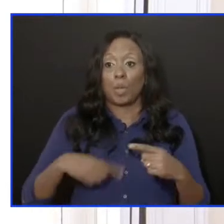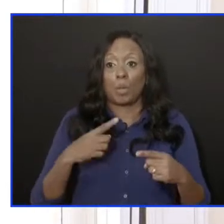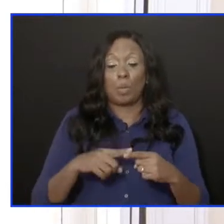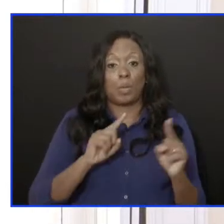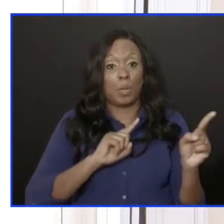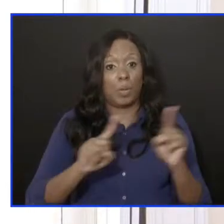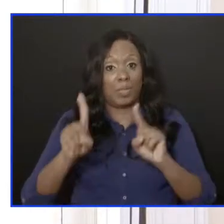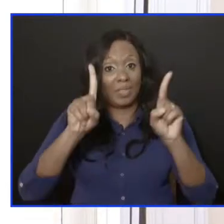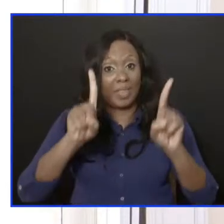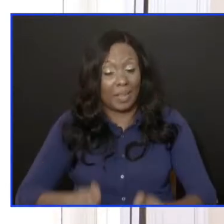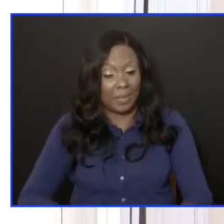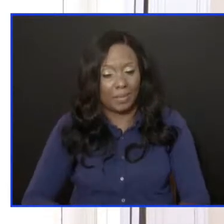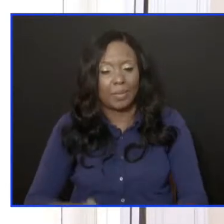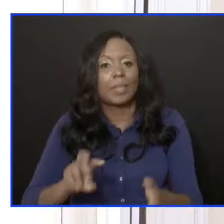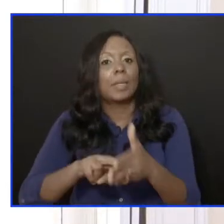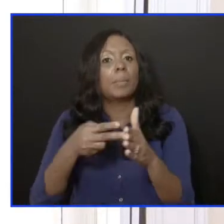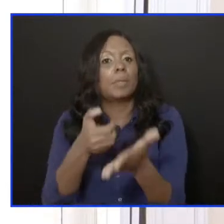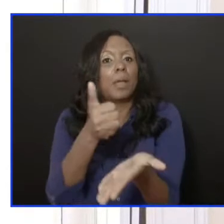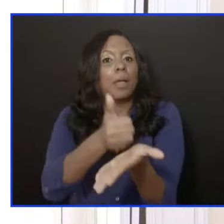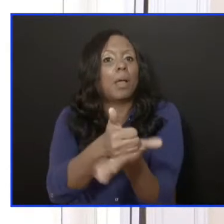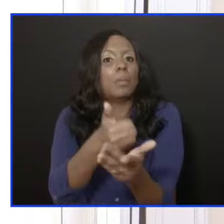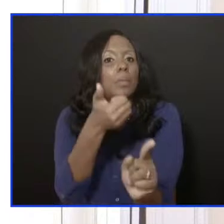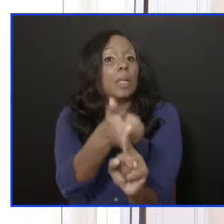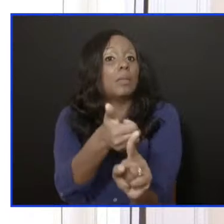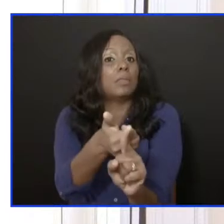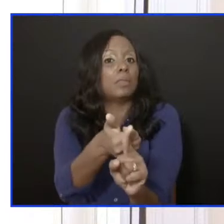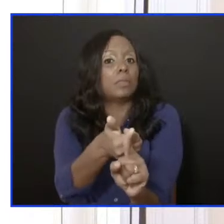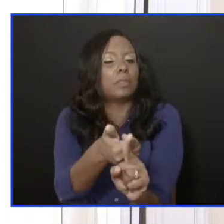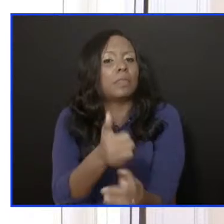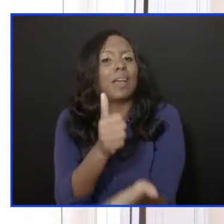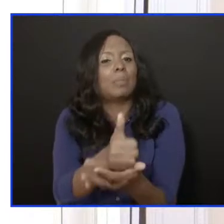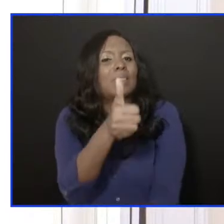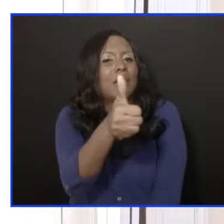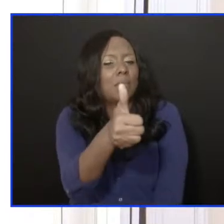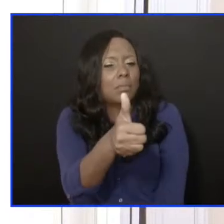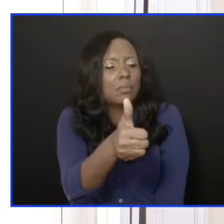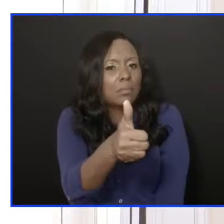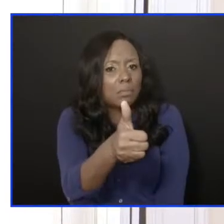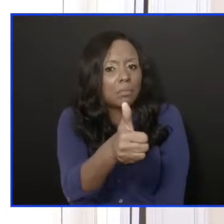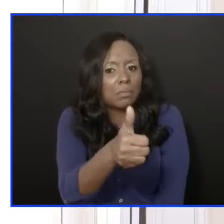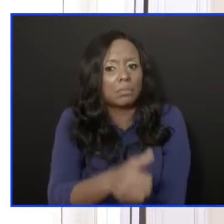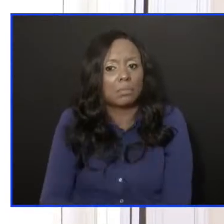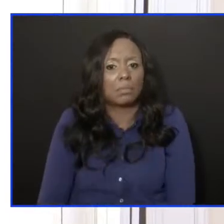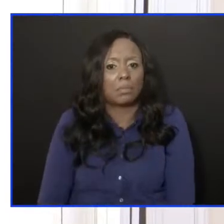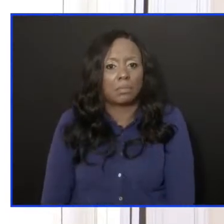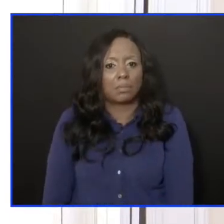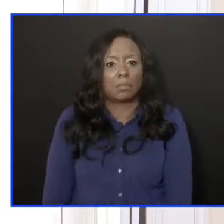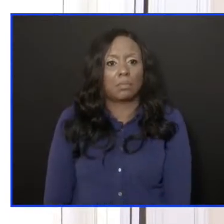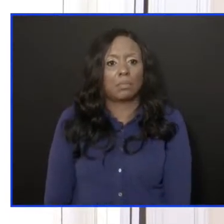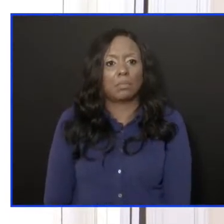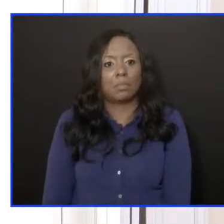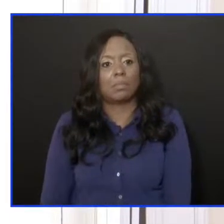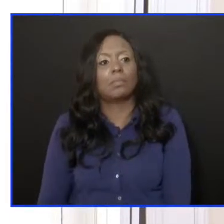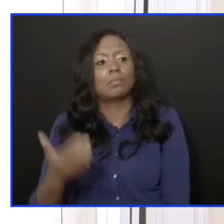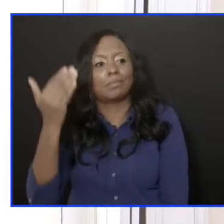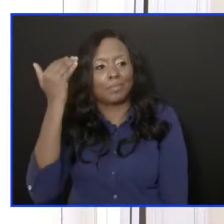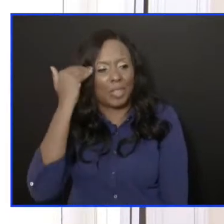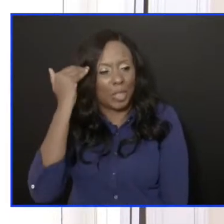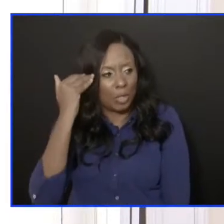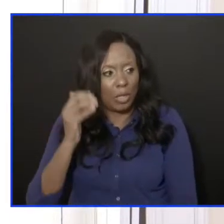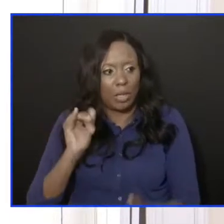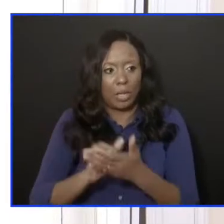who? Ourselves. And if we use that as a mantra, the old saying that Barbadians had, one blow is